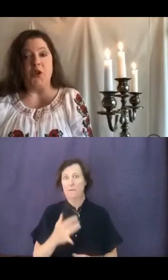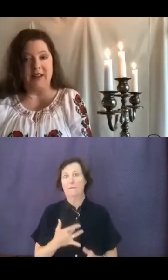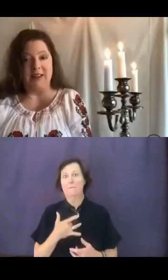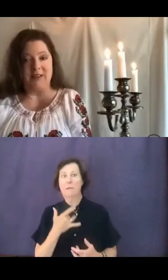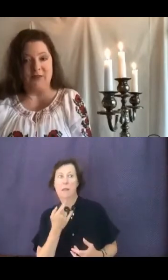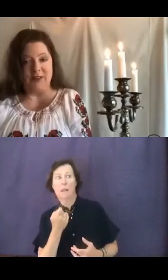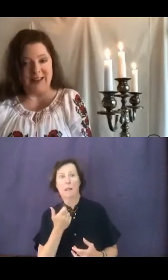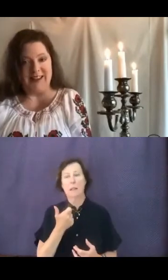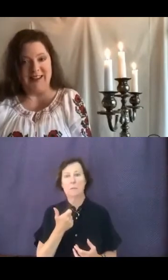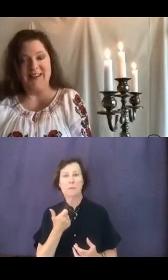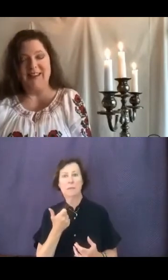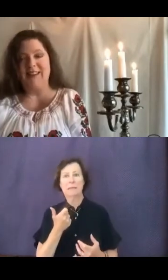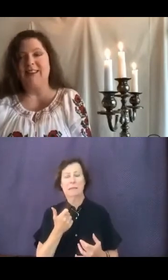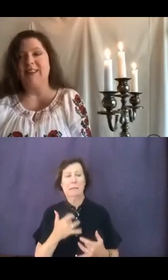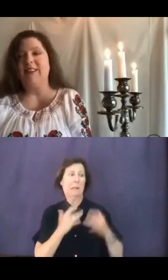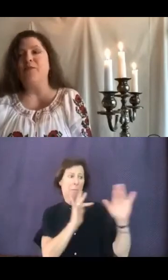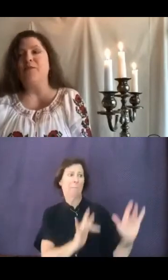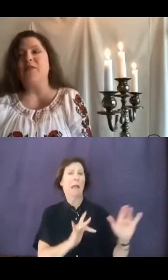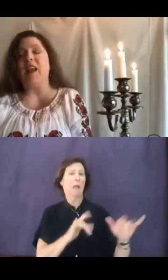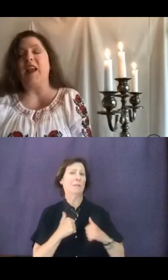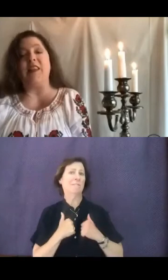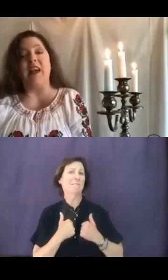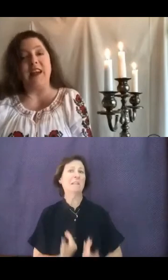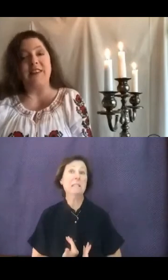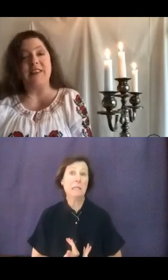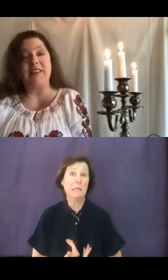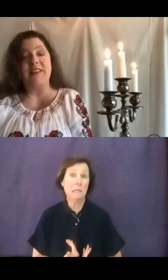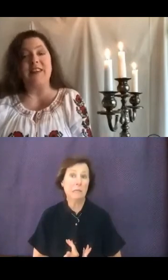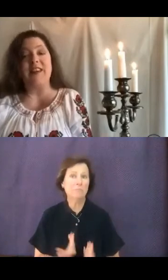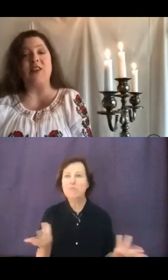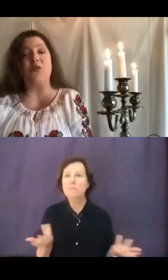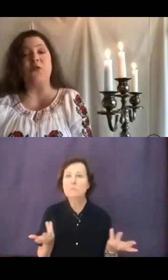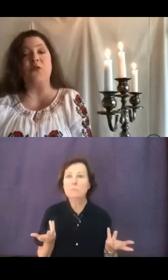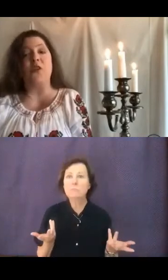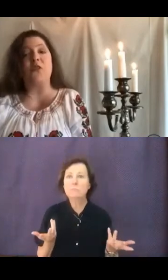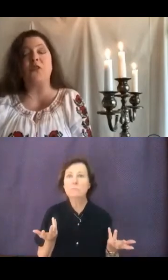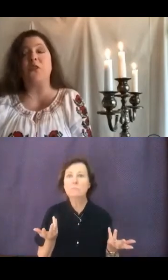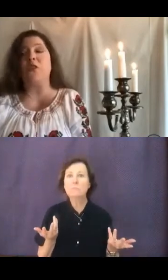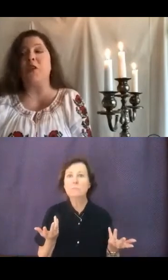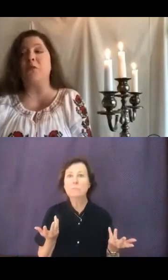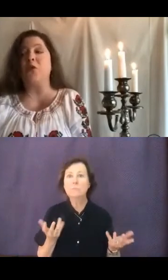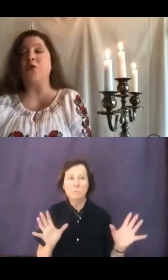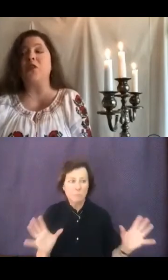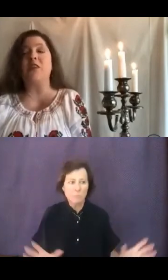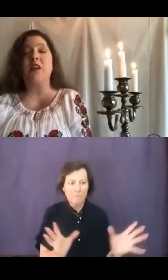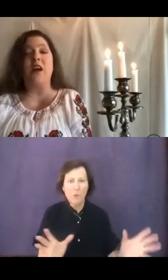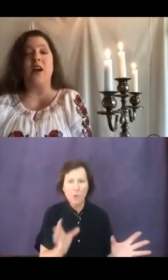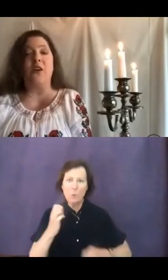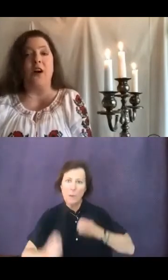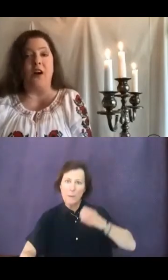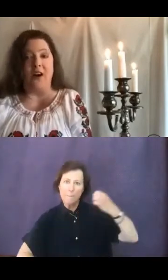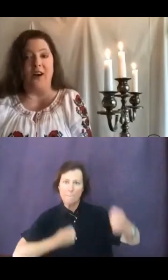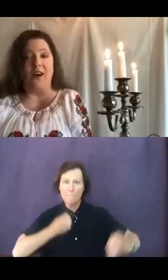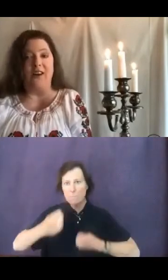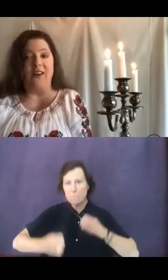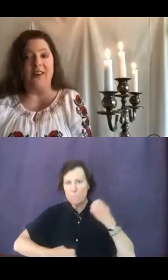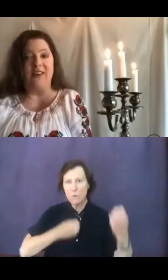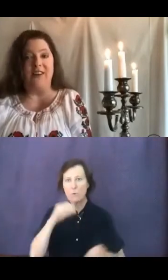compassion fatigue. And that is to foster the emotion of